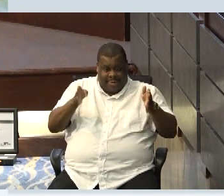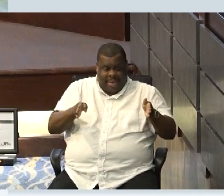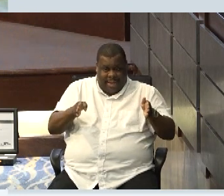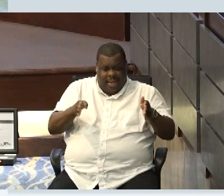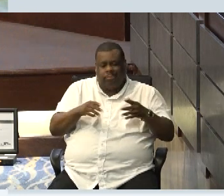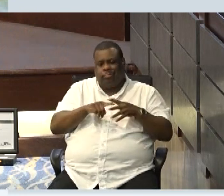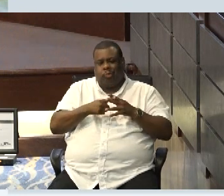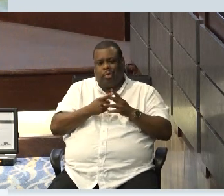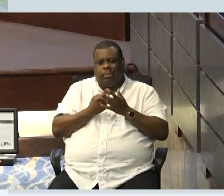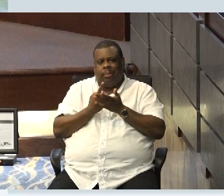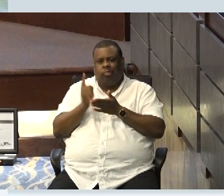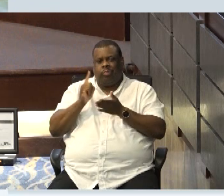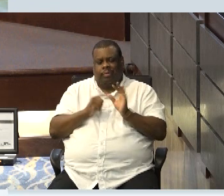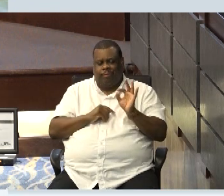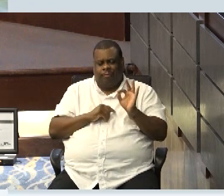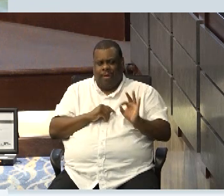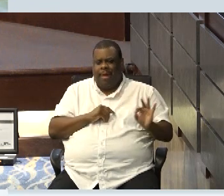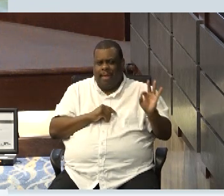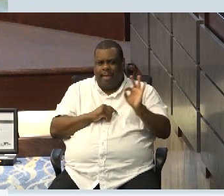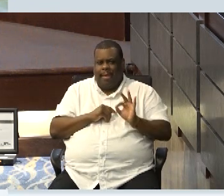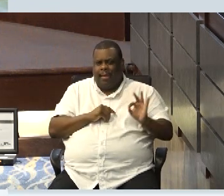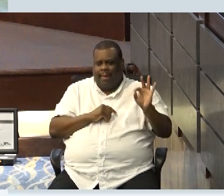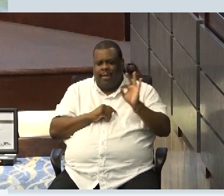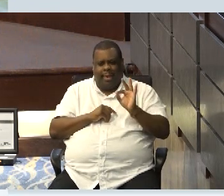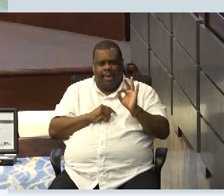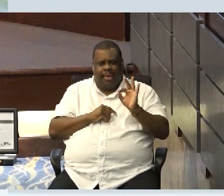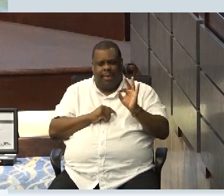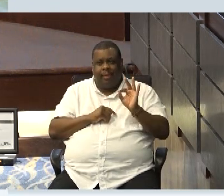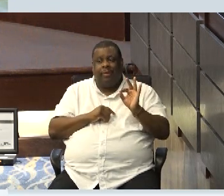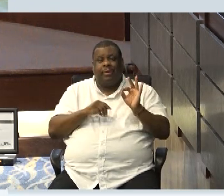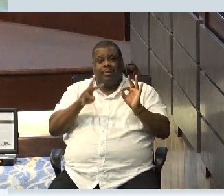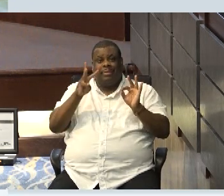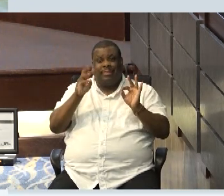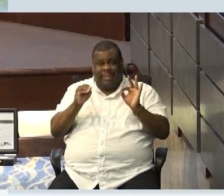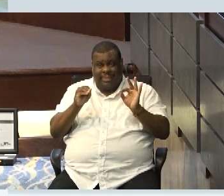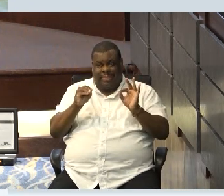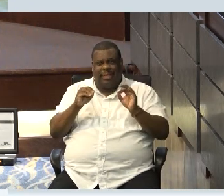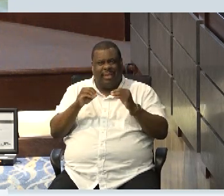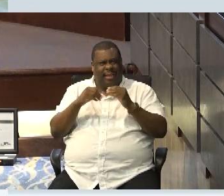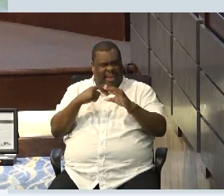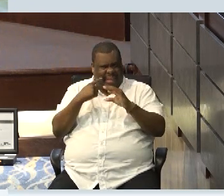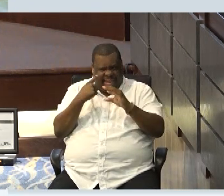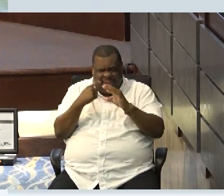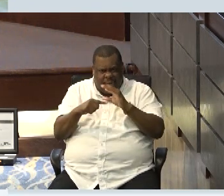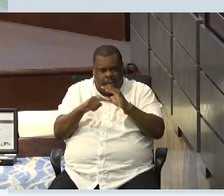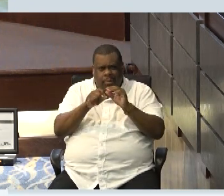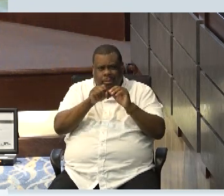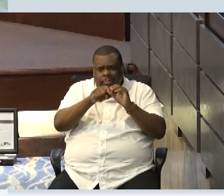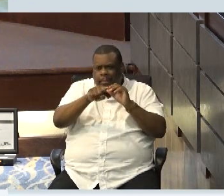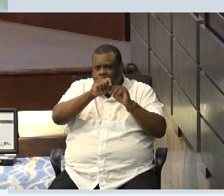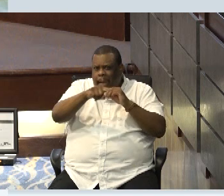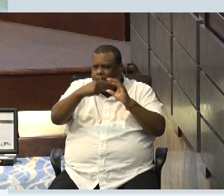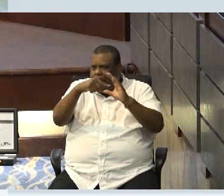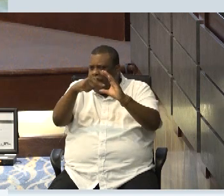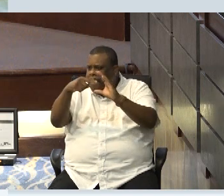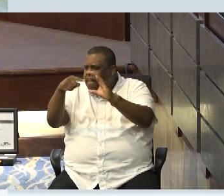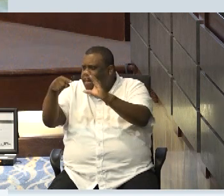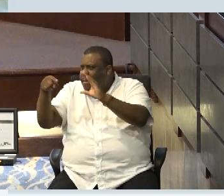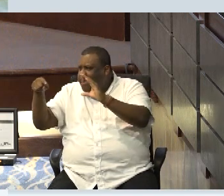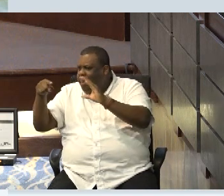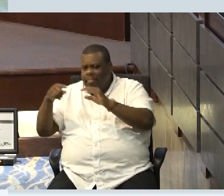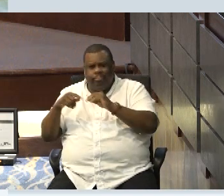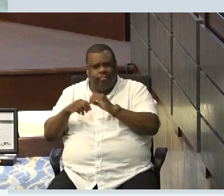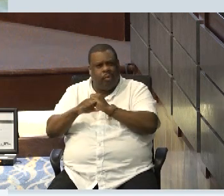is that we sent out over 60 direct distribution emails in addition to the normal publication and